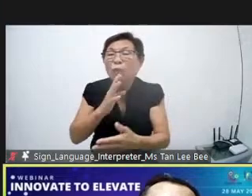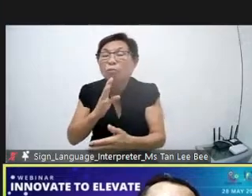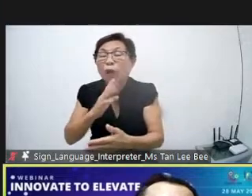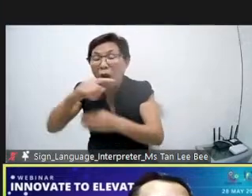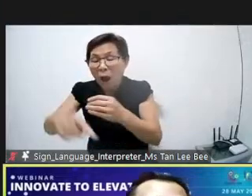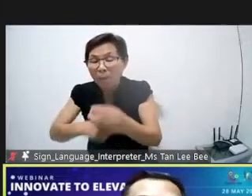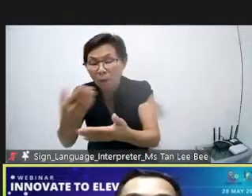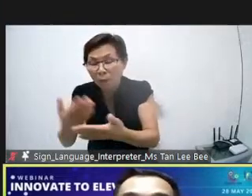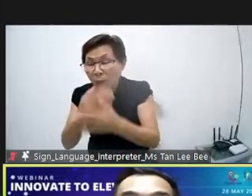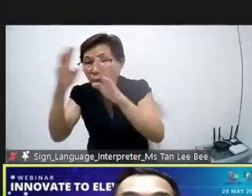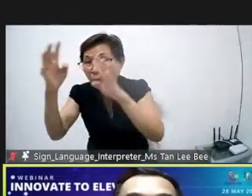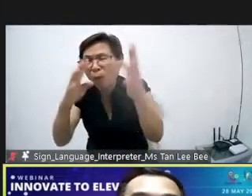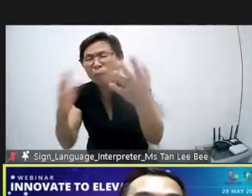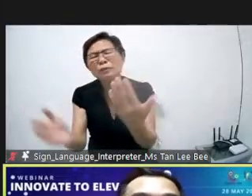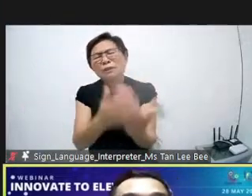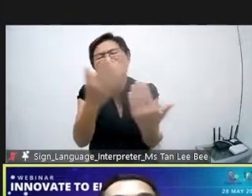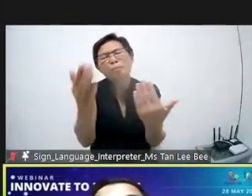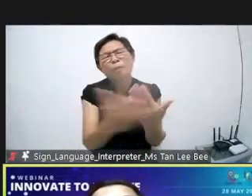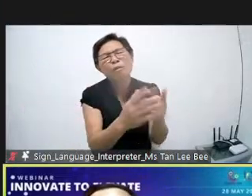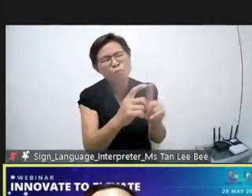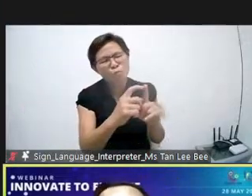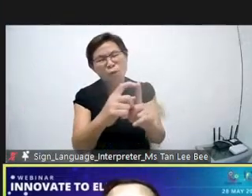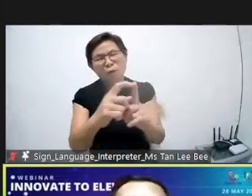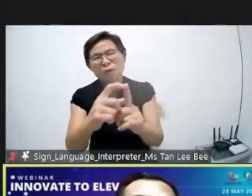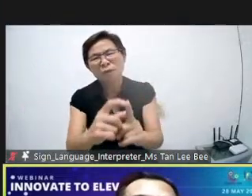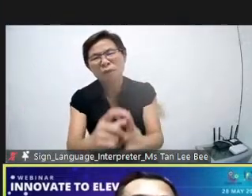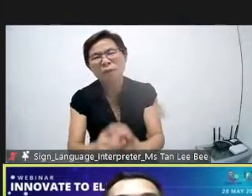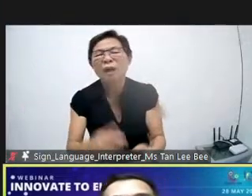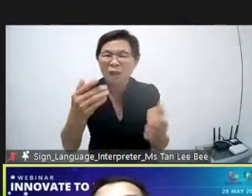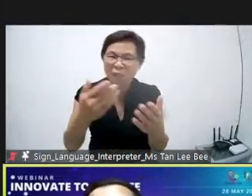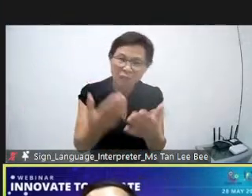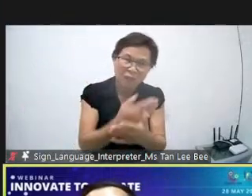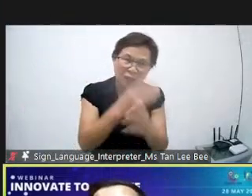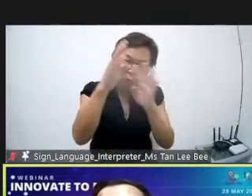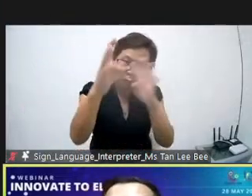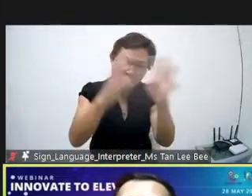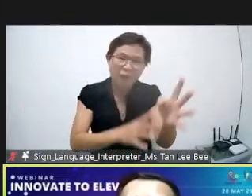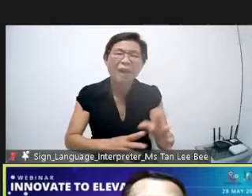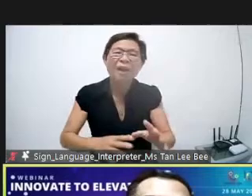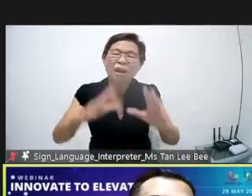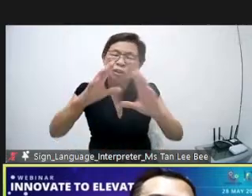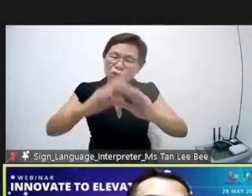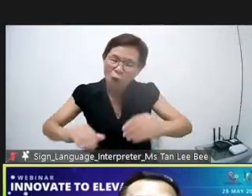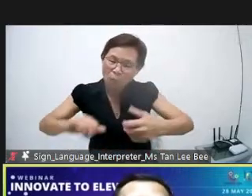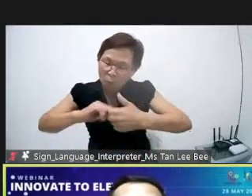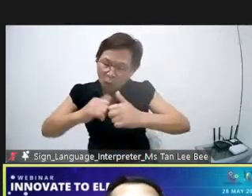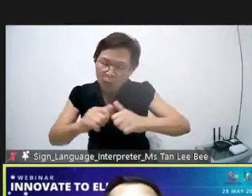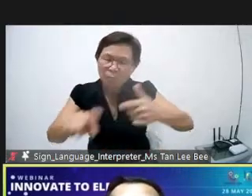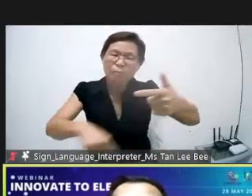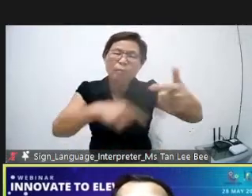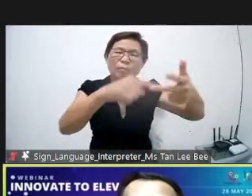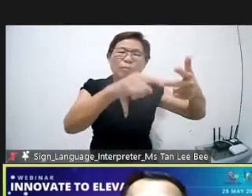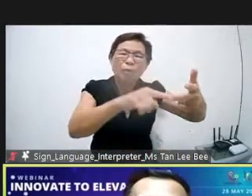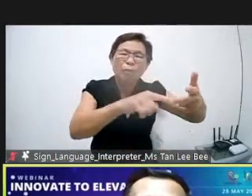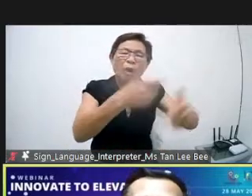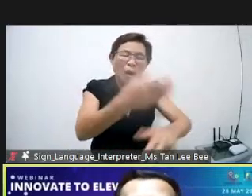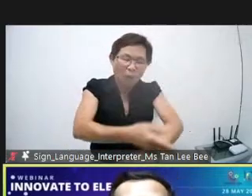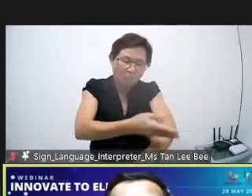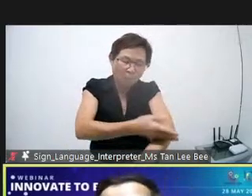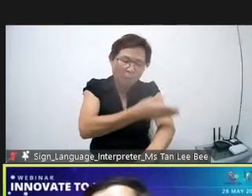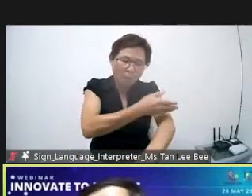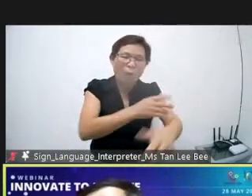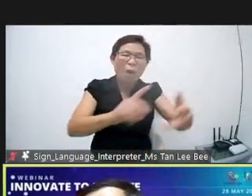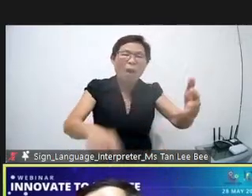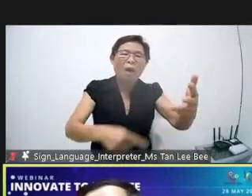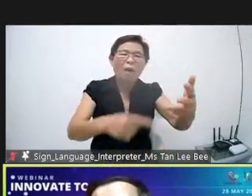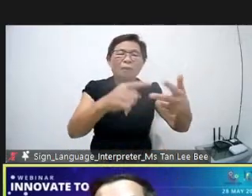just talk with very simple terms. Okay, innovate is about problem solving, is all about improvement, and also